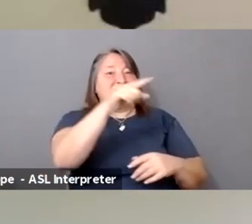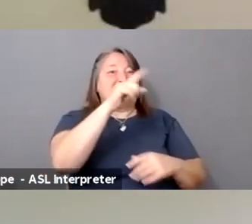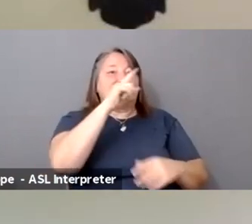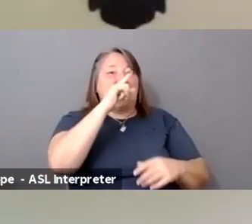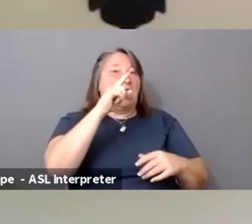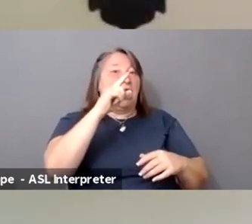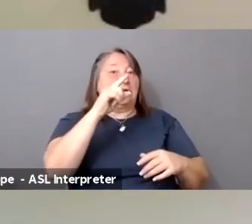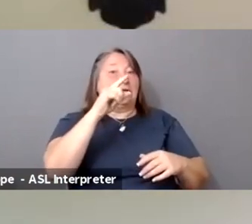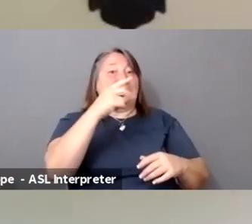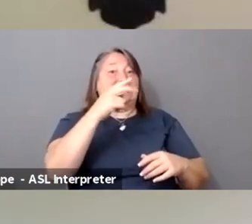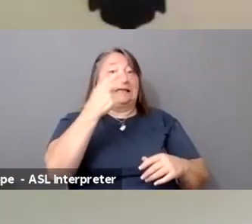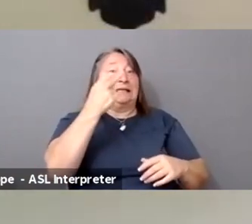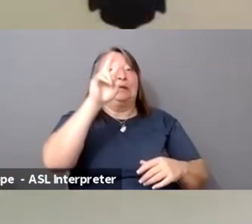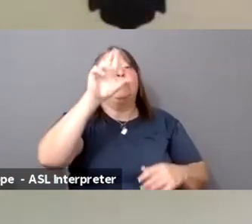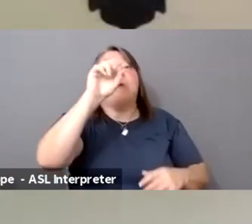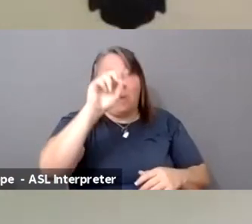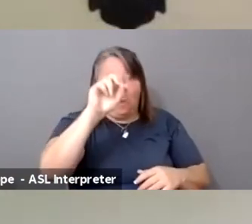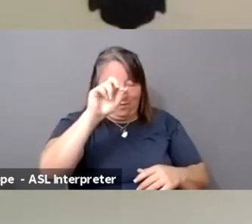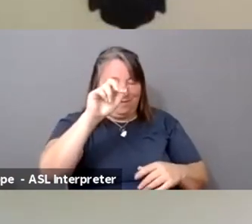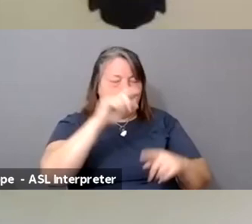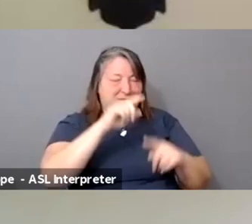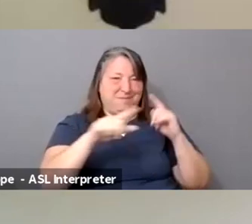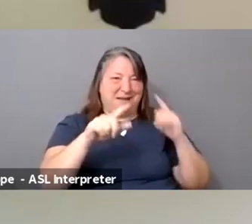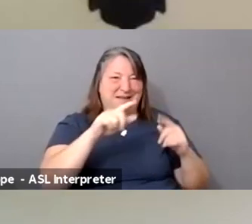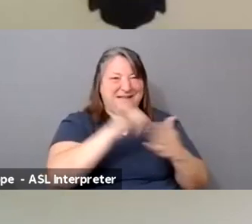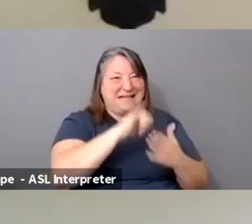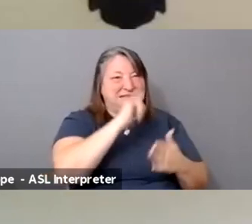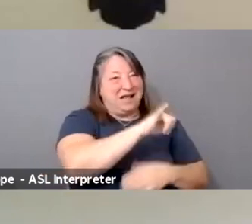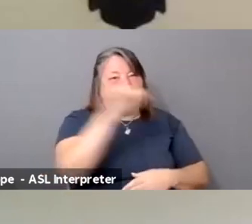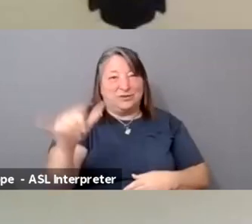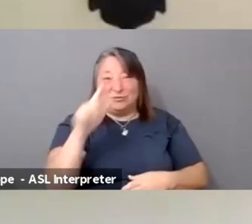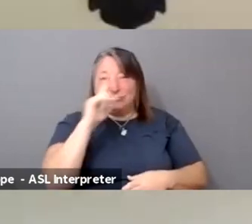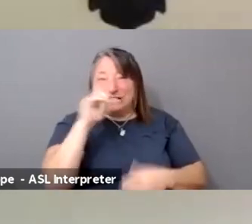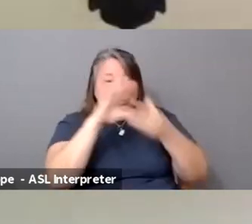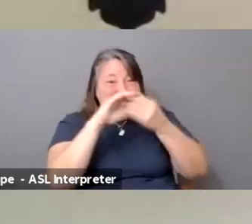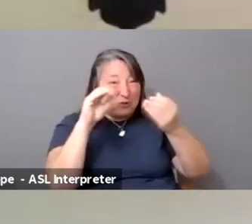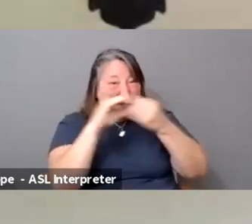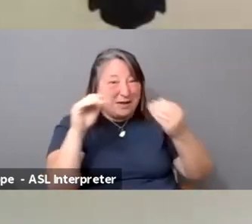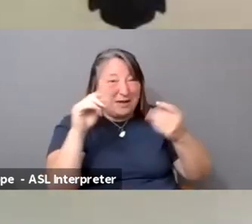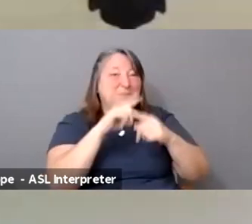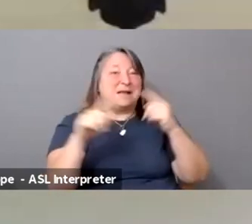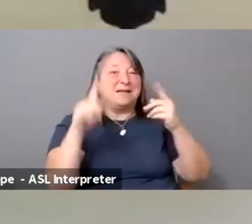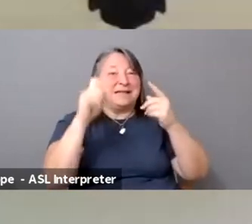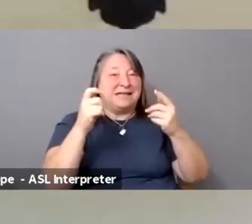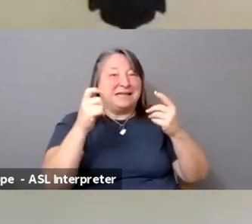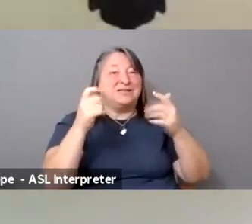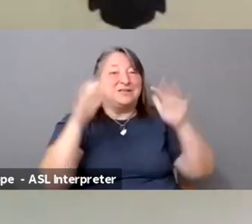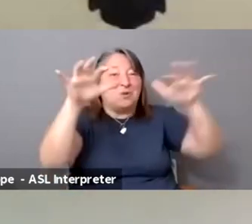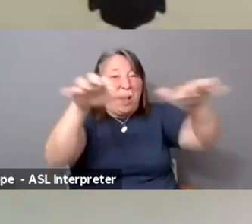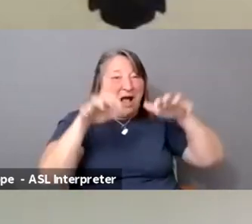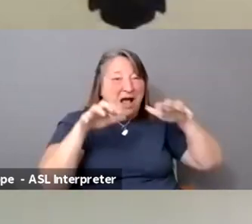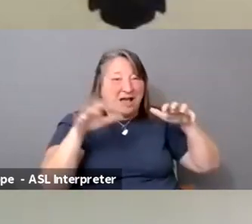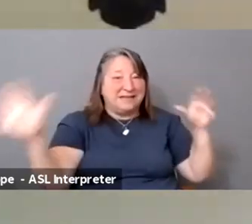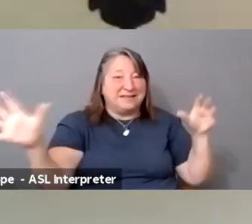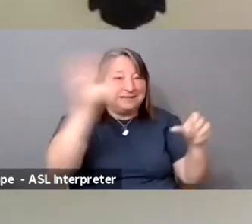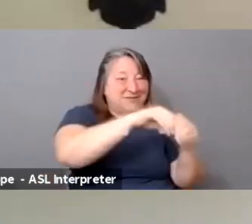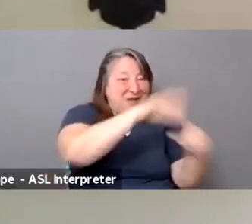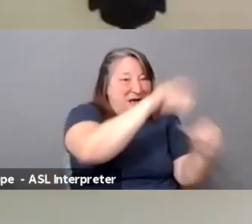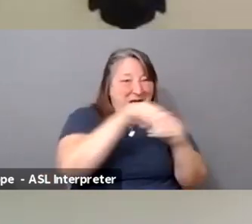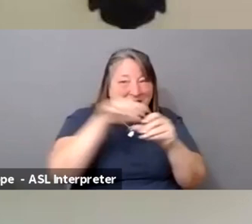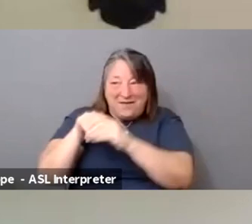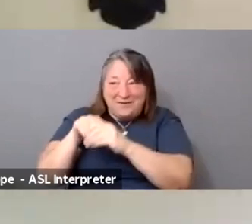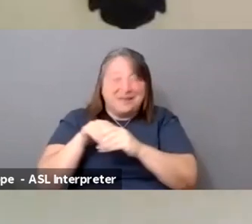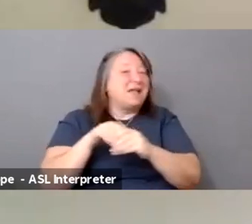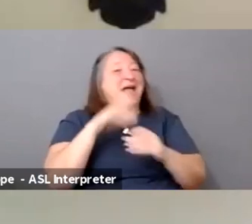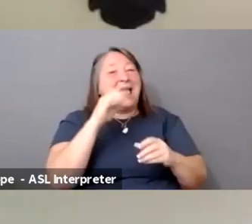story. But at the same time, you know, they need to get, you know, bring in the audience as well. And that is